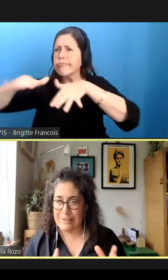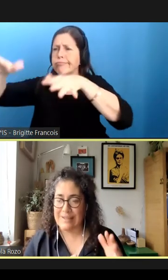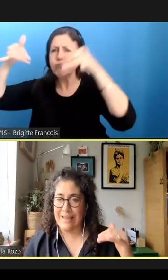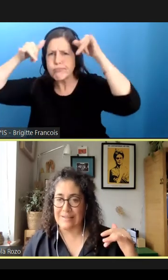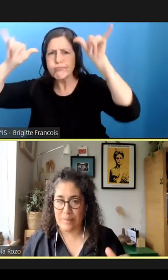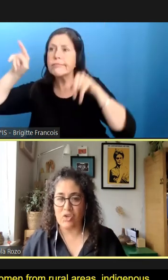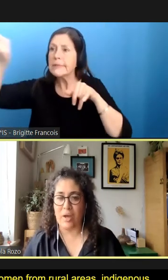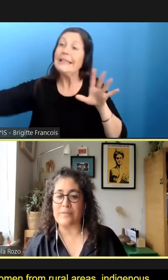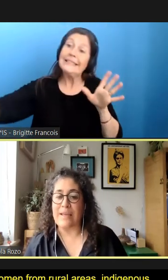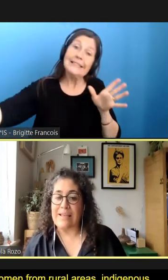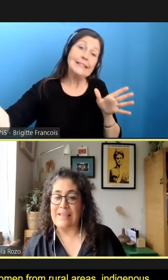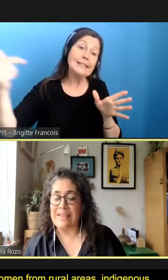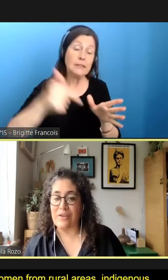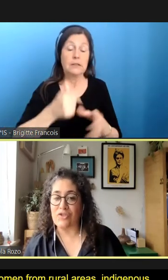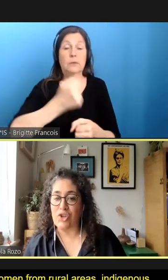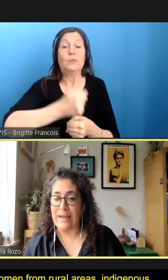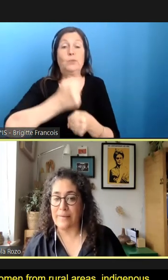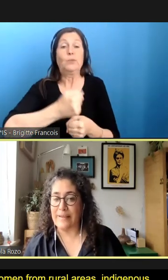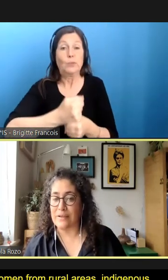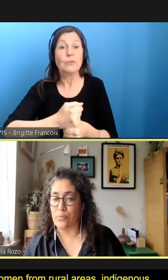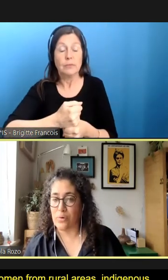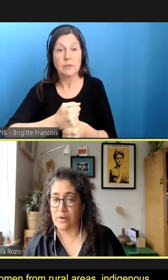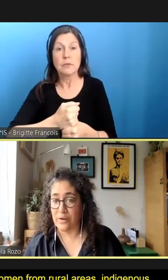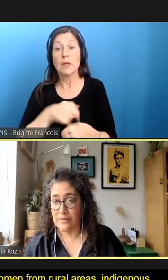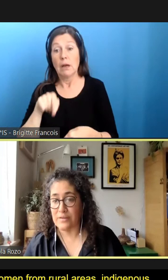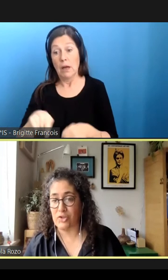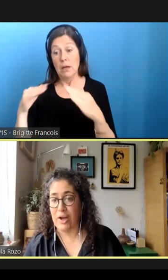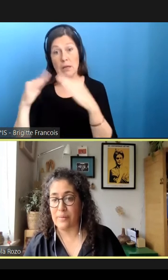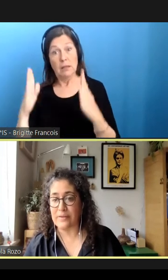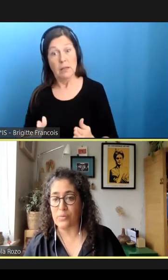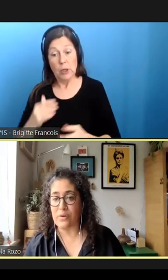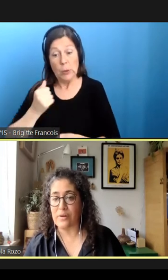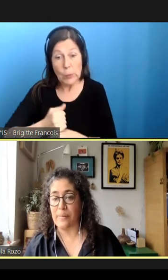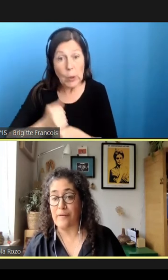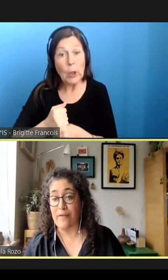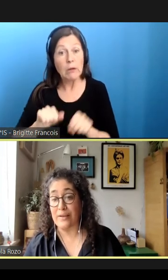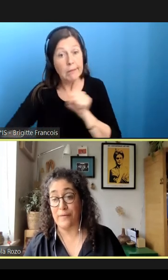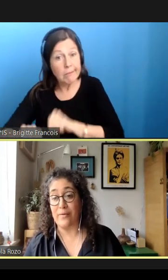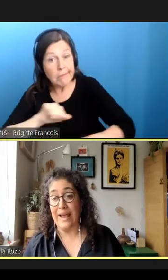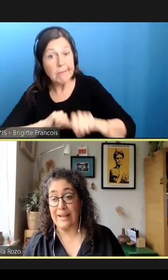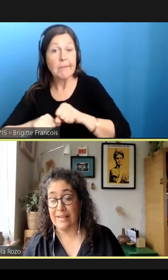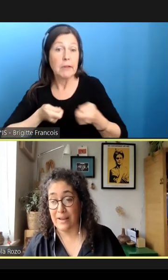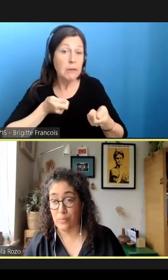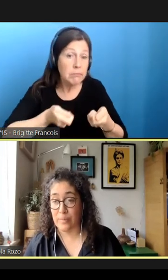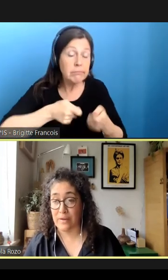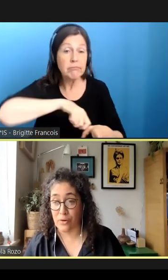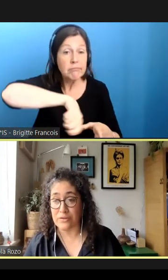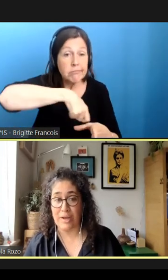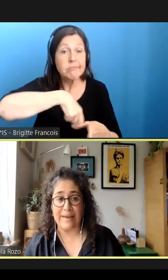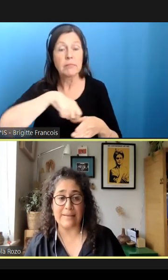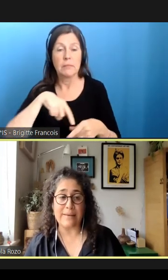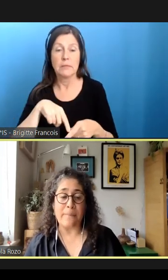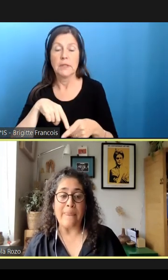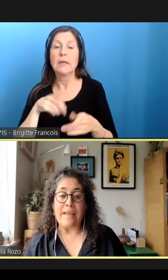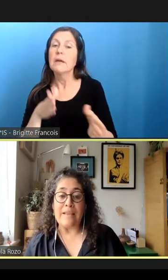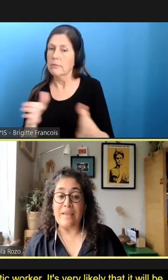also to see that sometimes there's child domestic worker. This is a child domestic worker, and it's very likely that it will be a girl